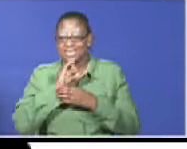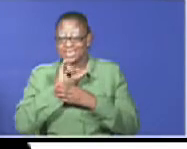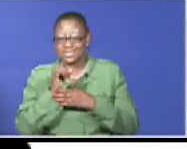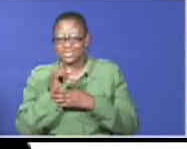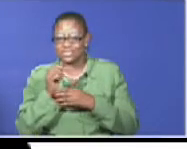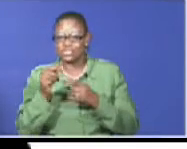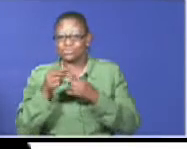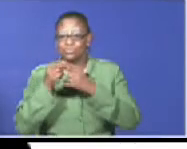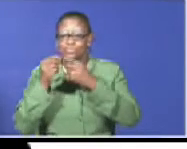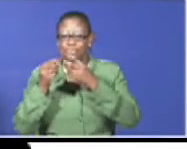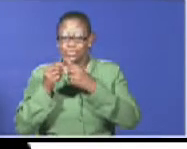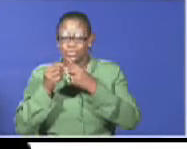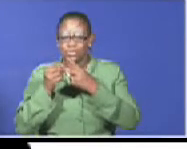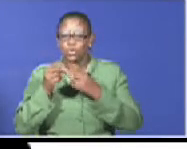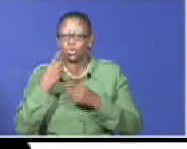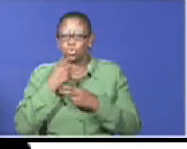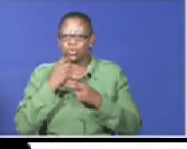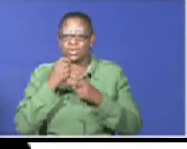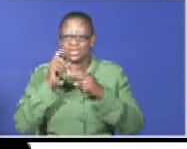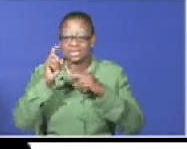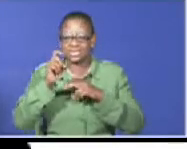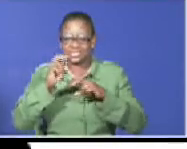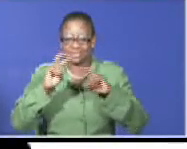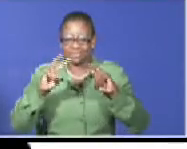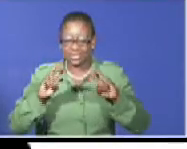on matters it investigates.